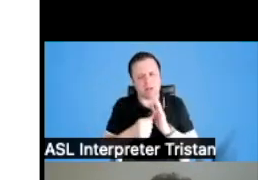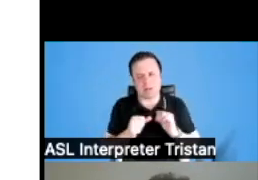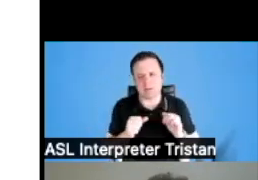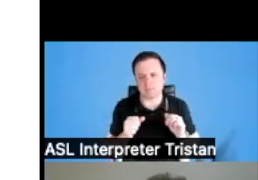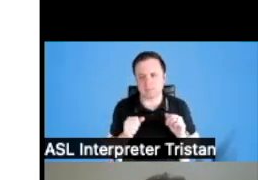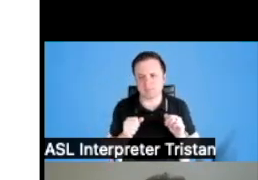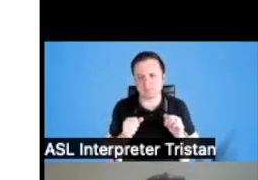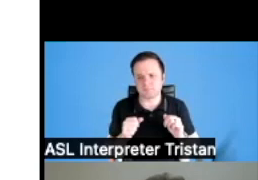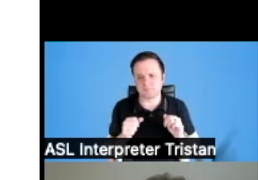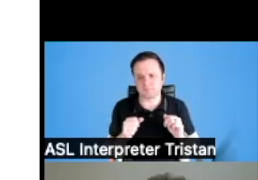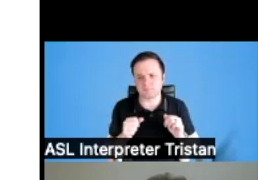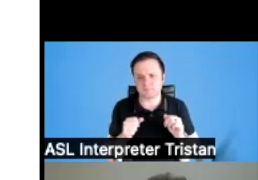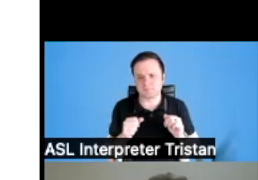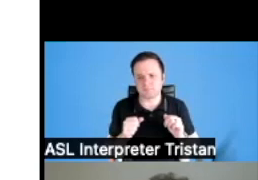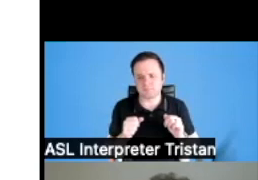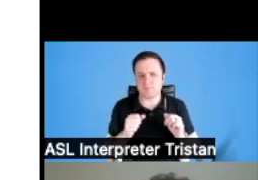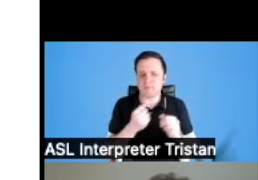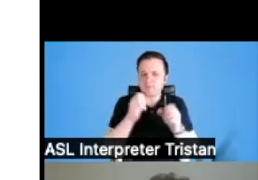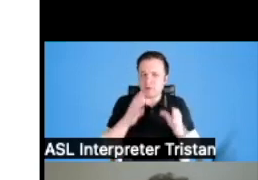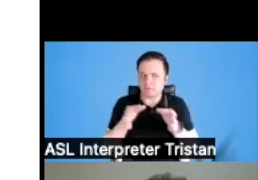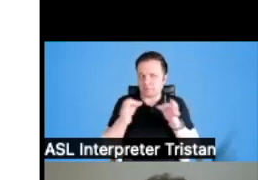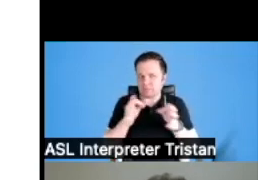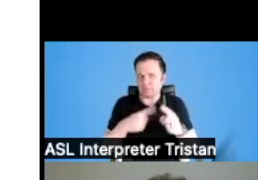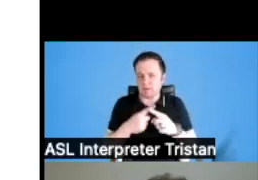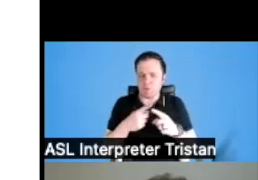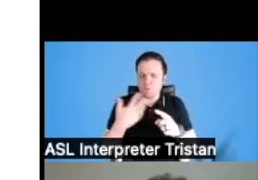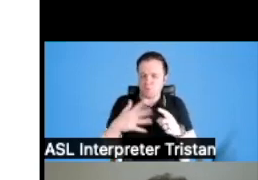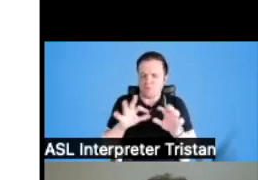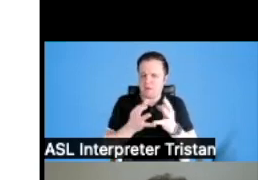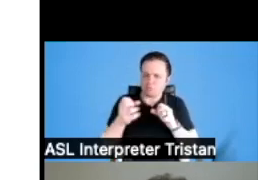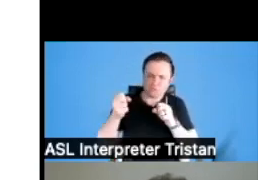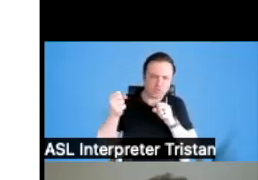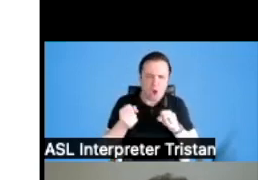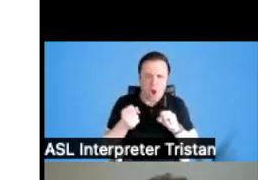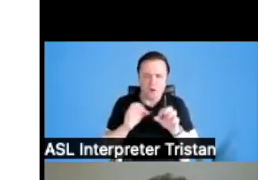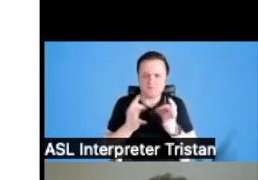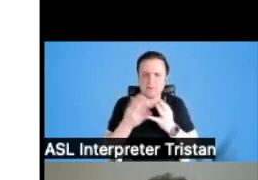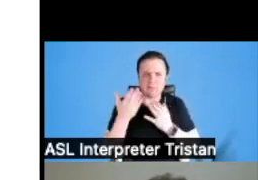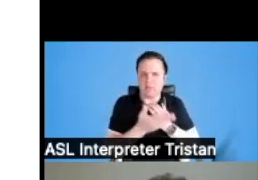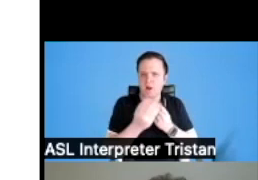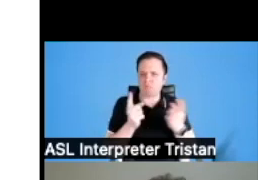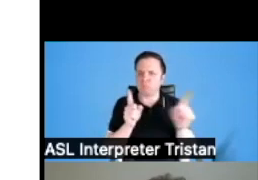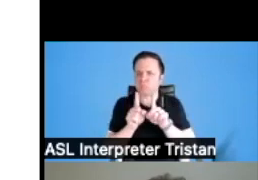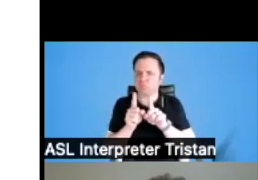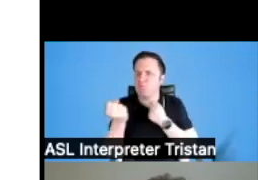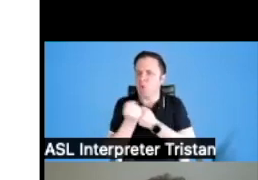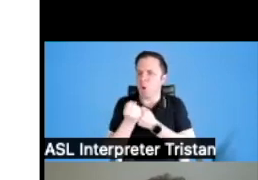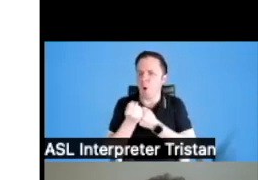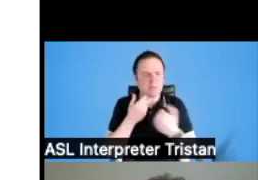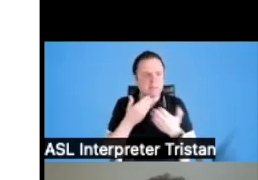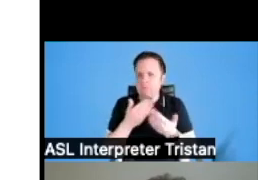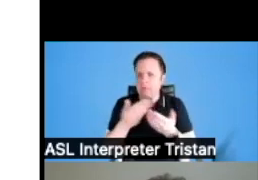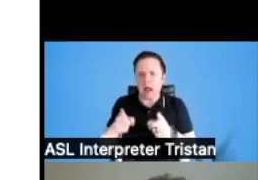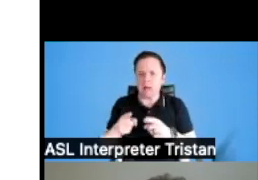survivors talked about incredible family strength and how family members would be there for them no matter what the